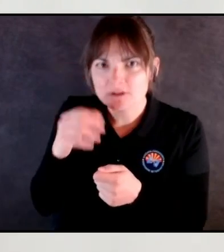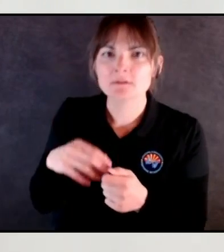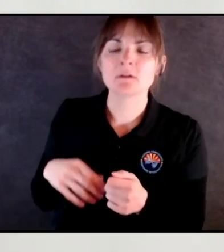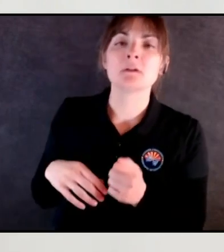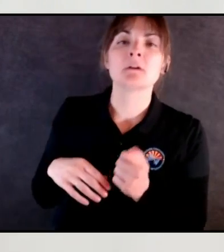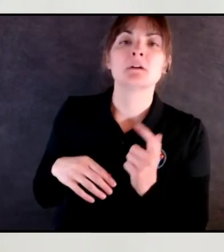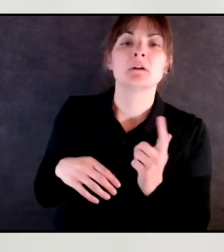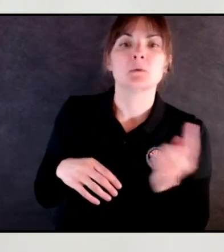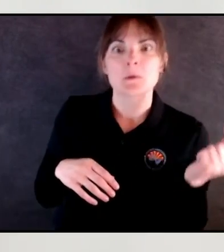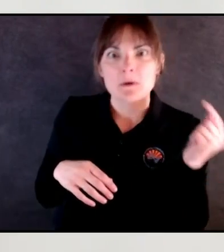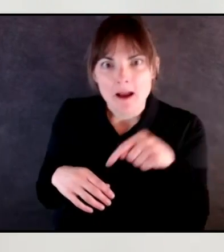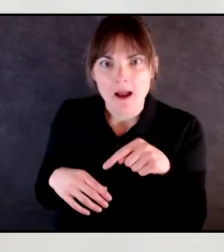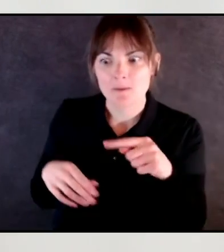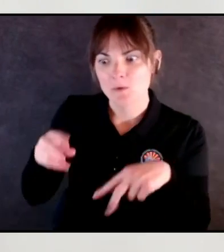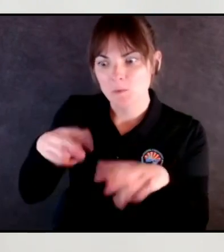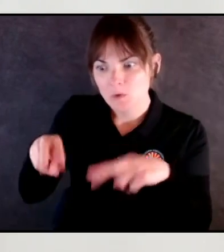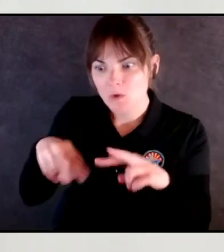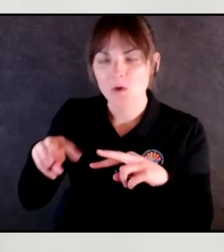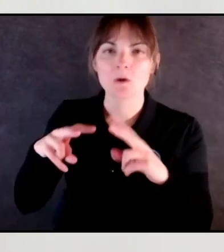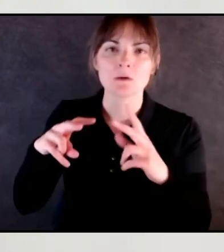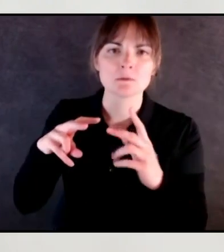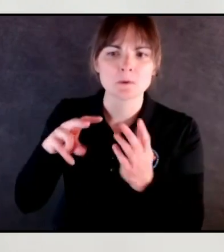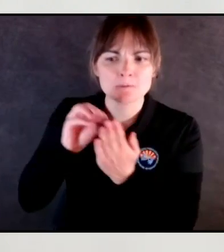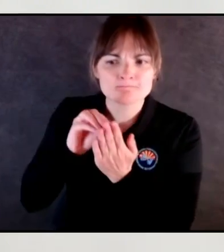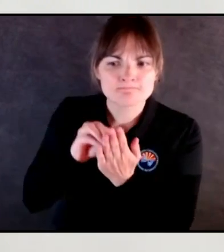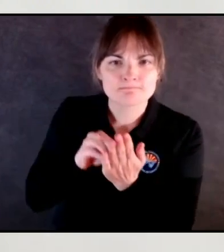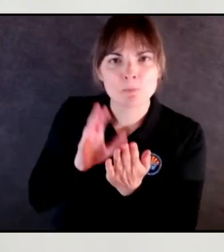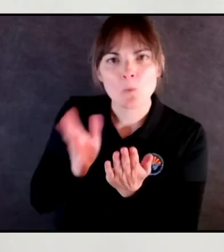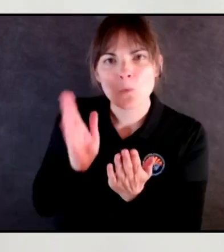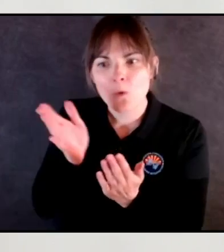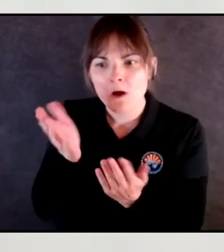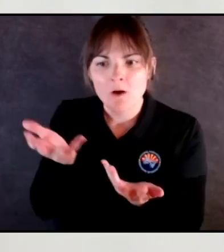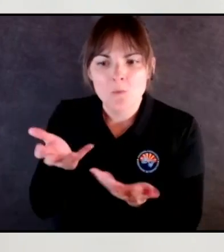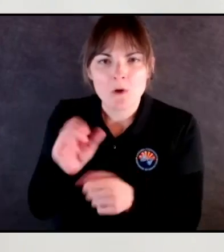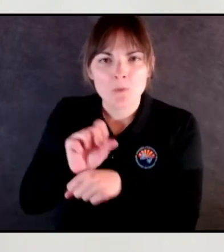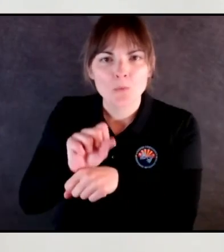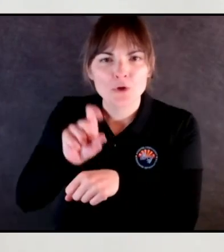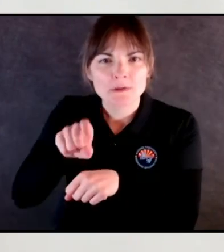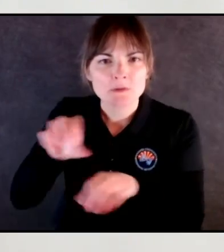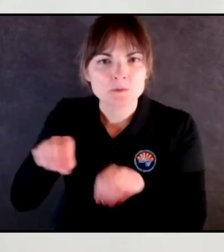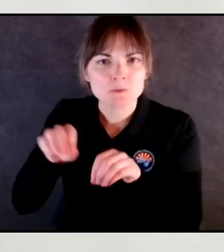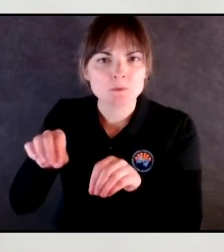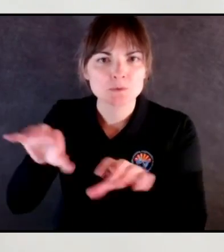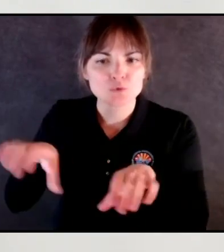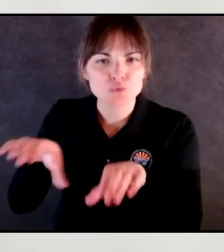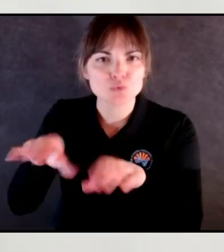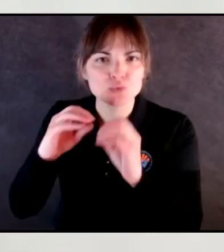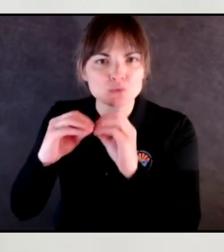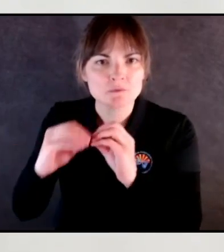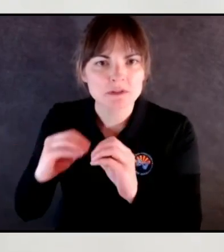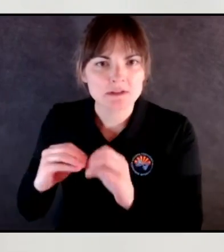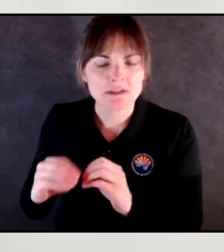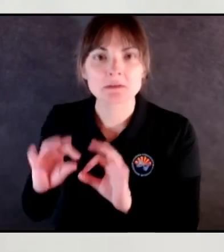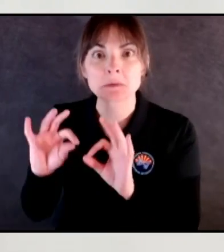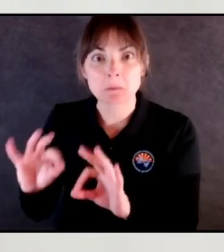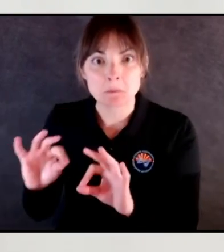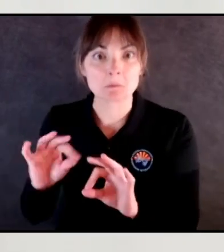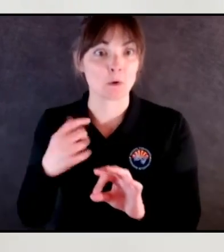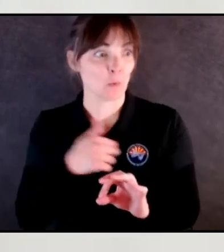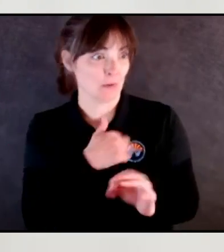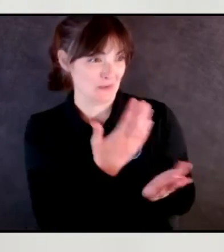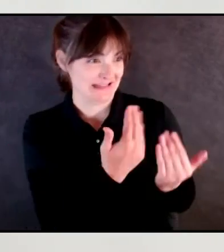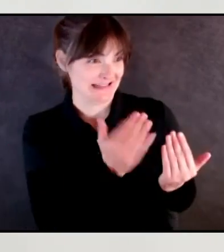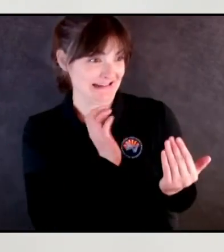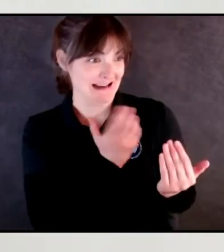get information from you, and then we'll send our folks out there to tie in with you on the ground and try to get some of that work done.